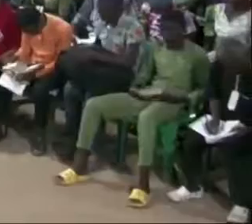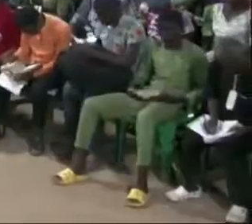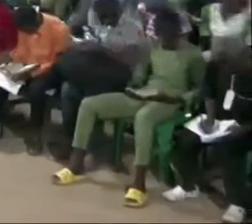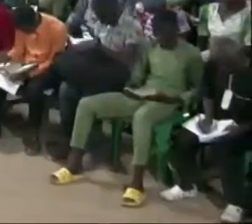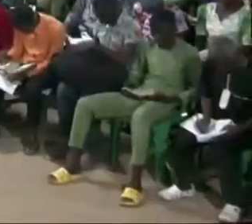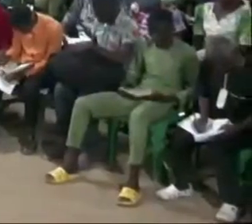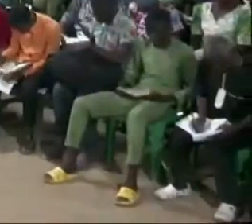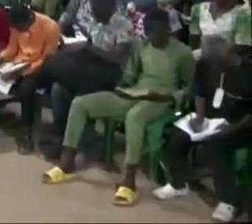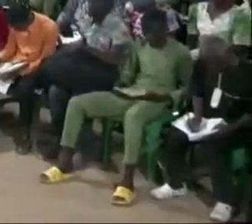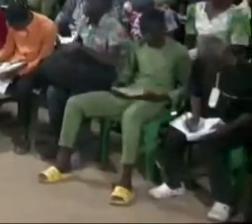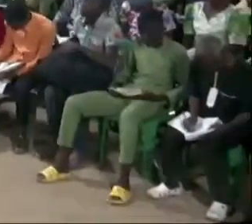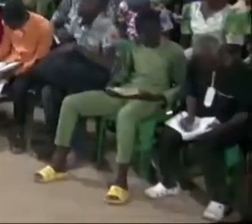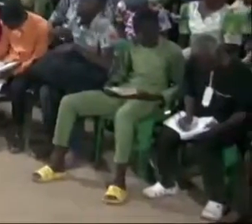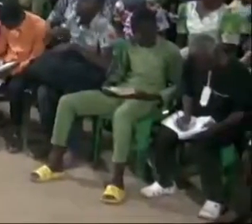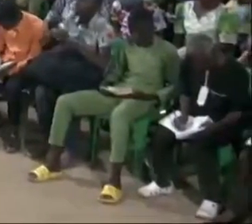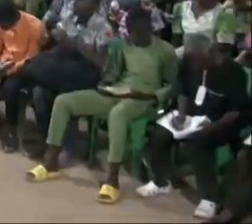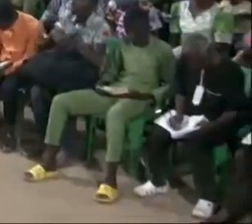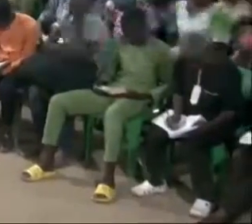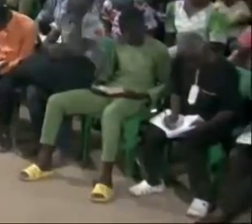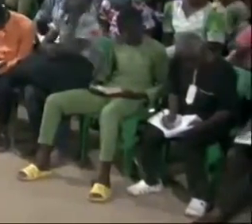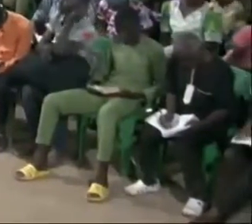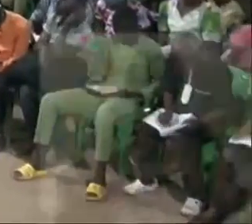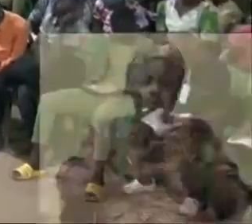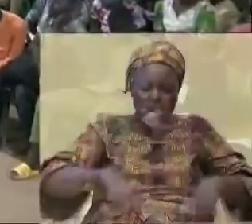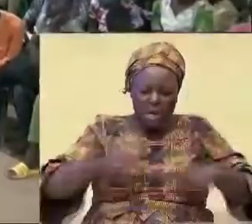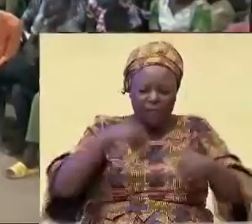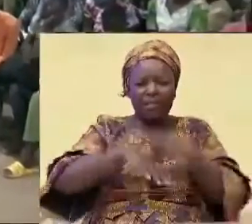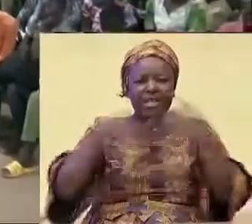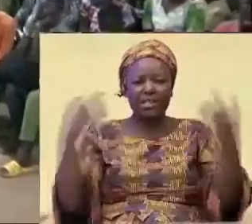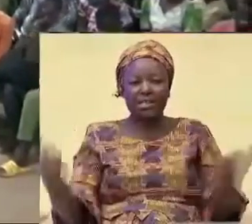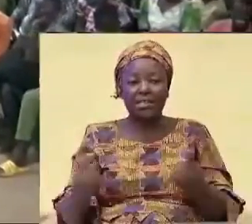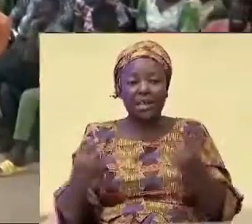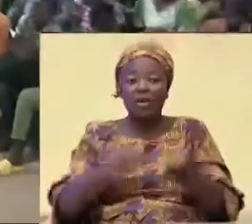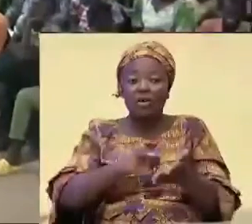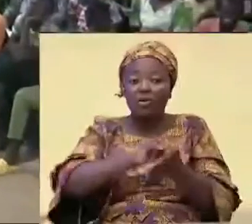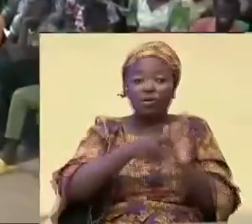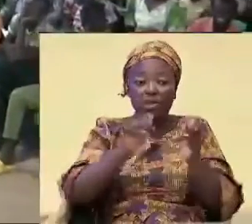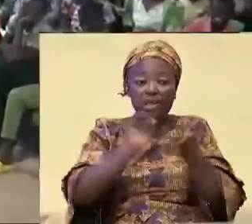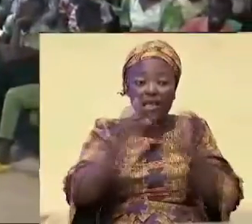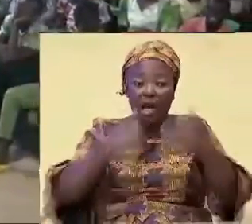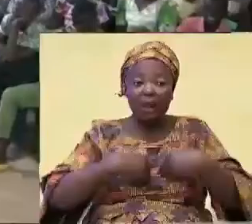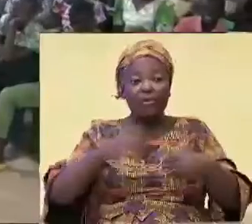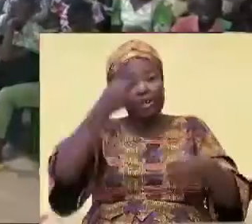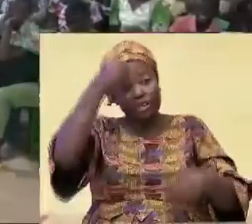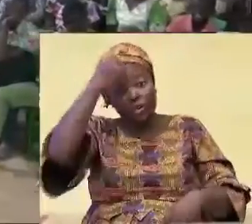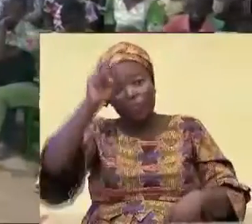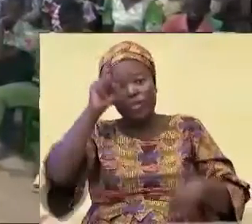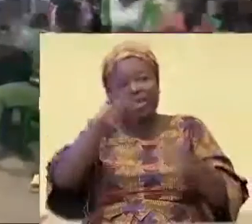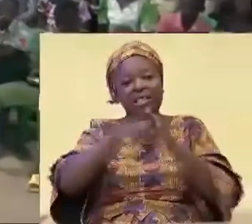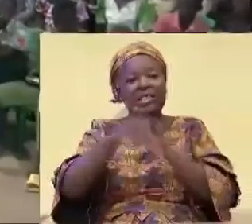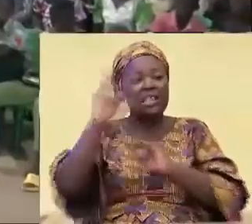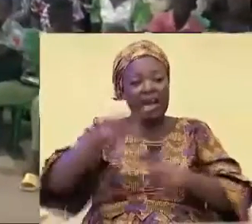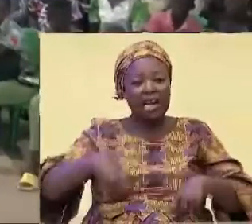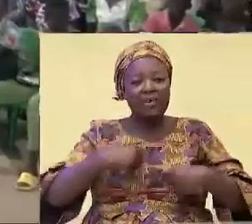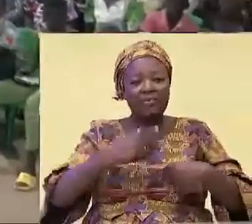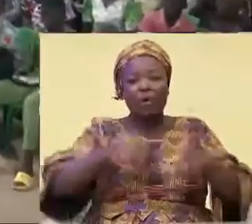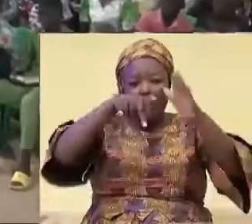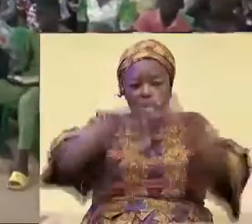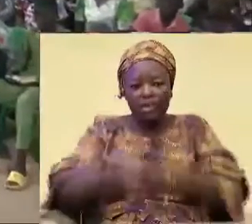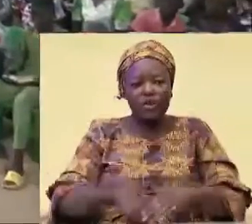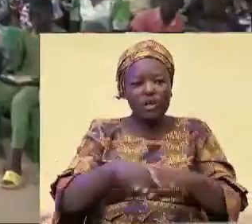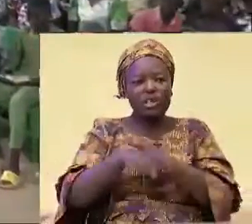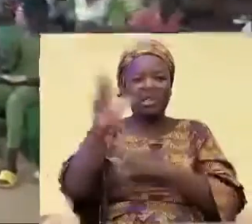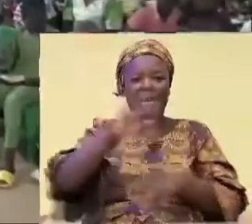other people, oppress other people, those who live in sin, and those who have disobedience in their